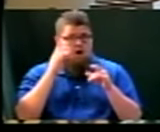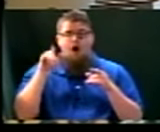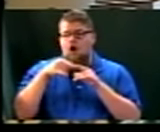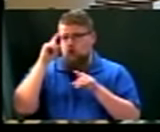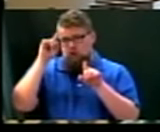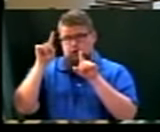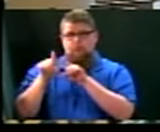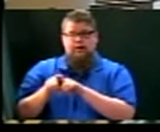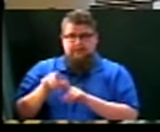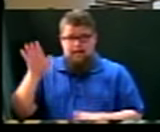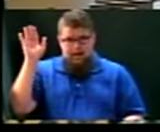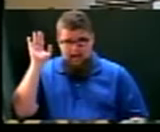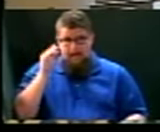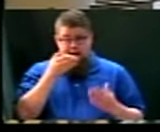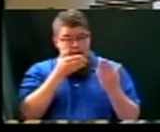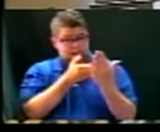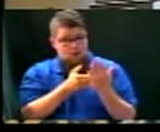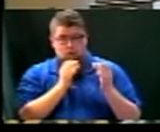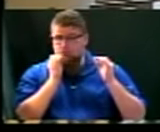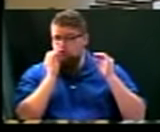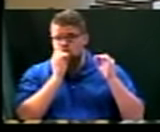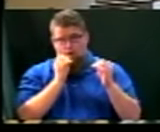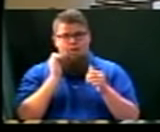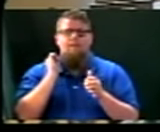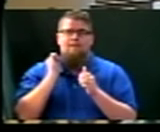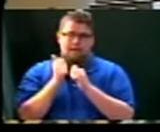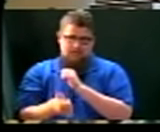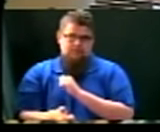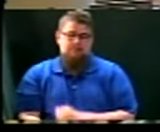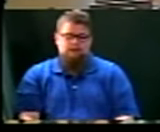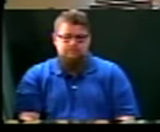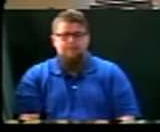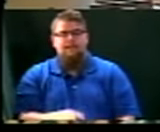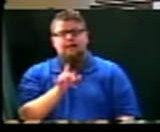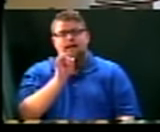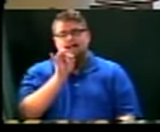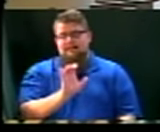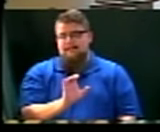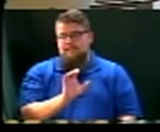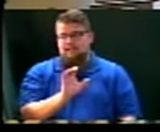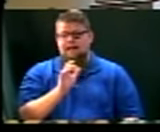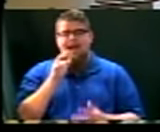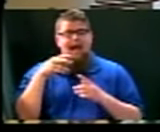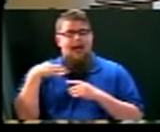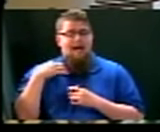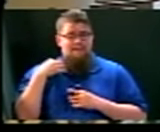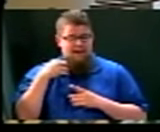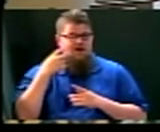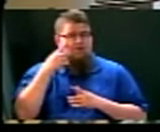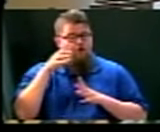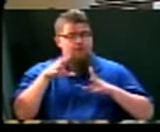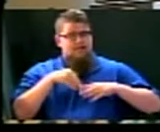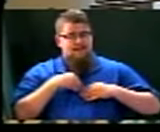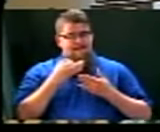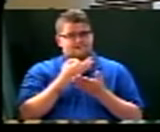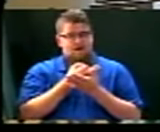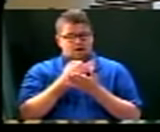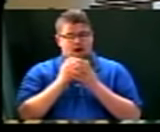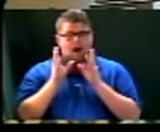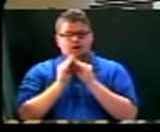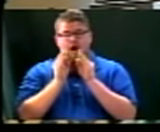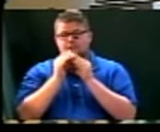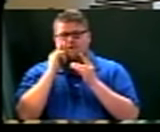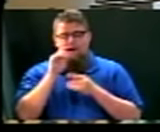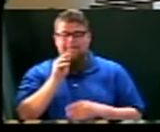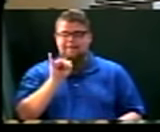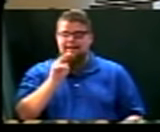aye. Aye. All opposed, motion carries. 8C, approve application and receipt of funds for competency-based education